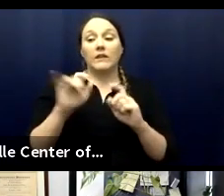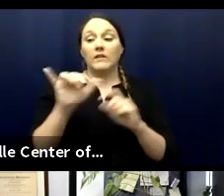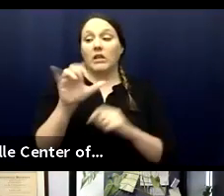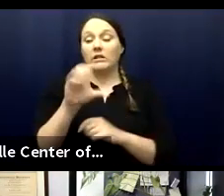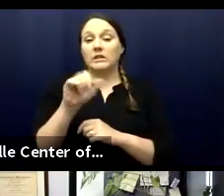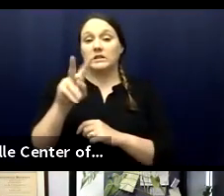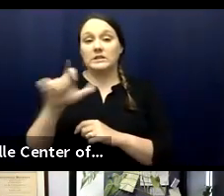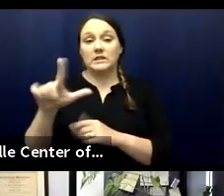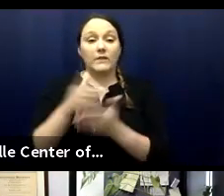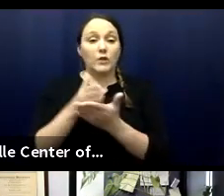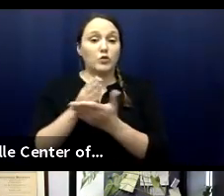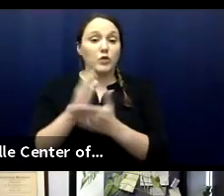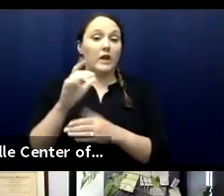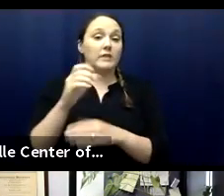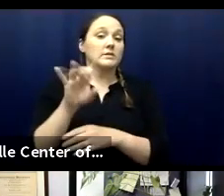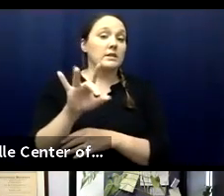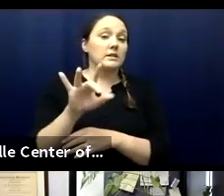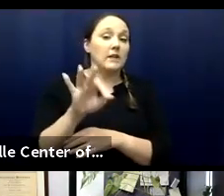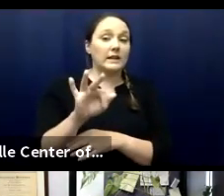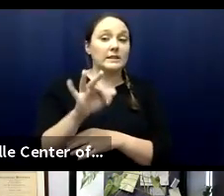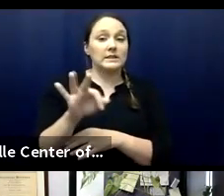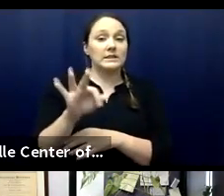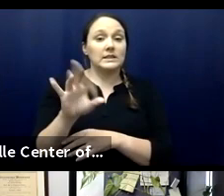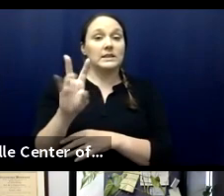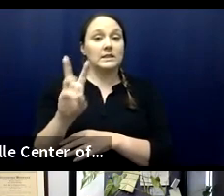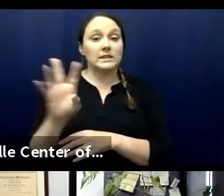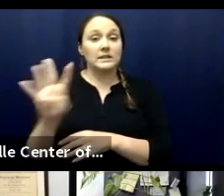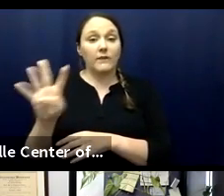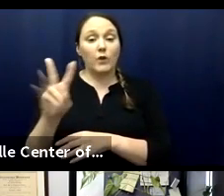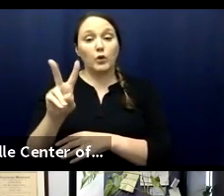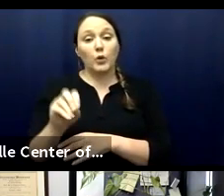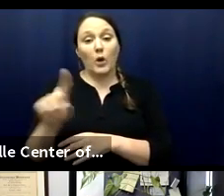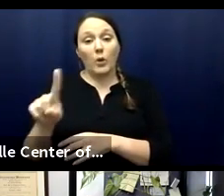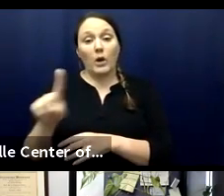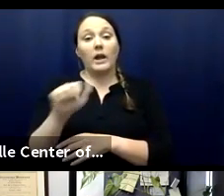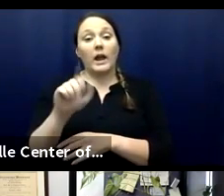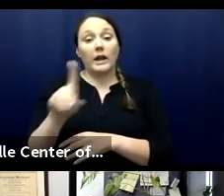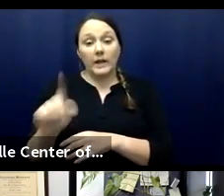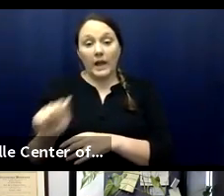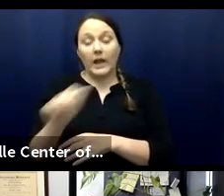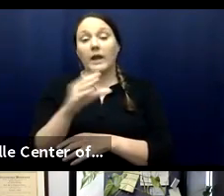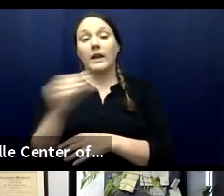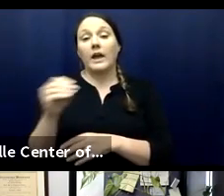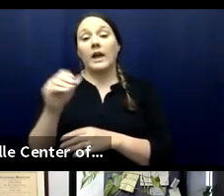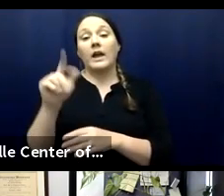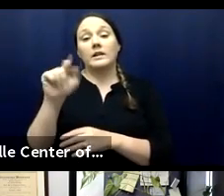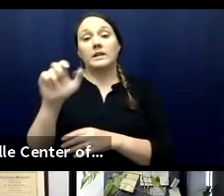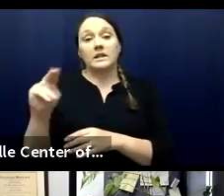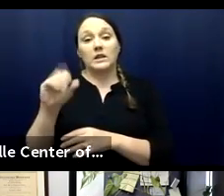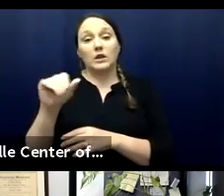of 1964, Section 201, the ADA, and Tennessee Code Section